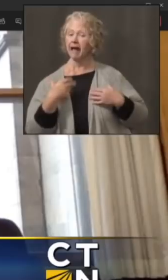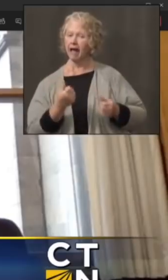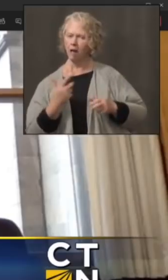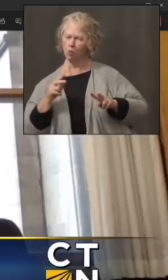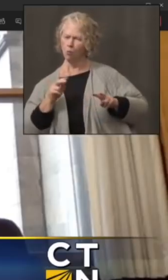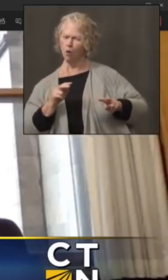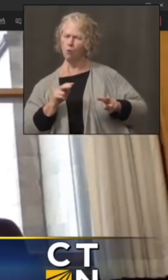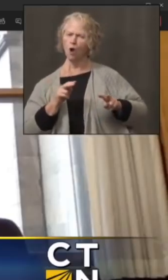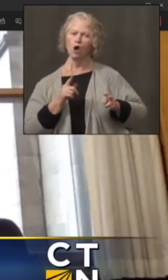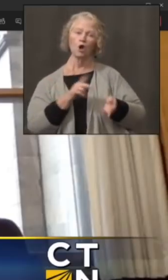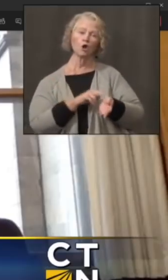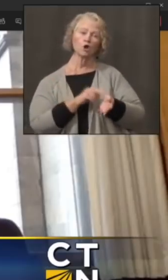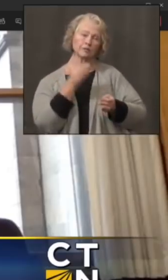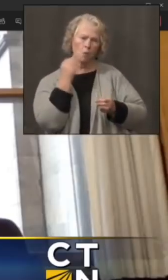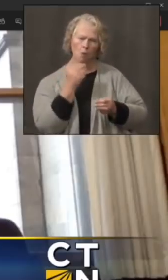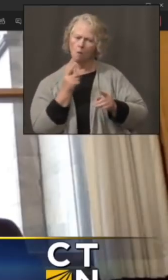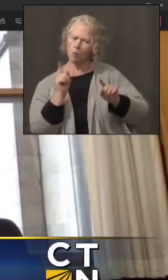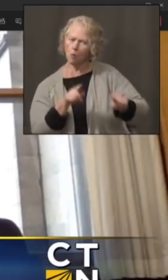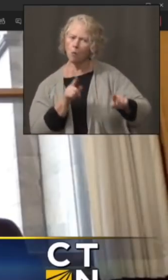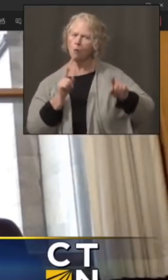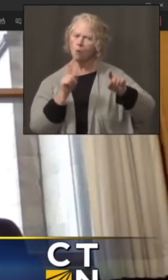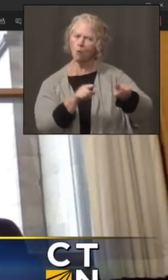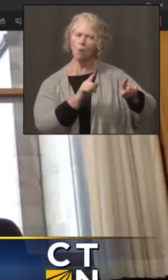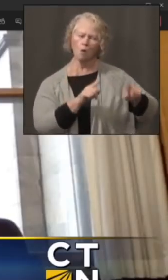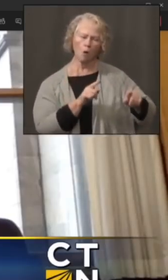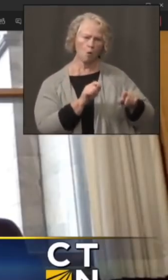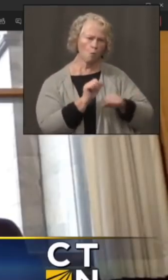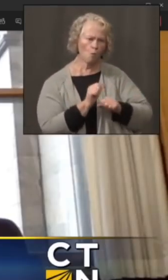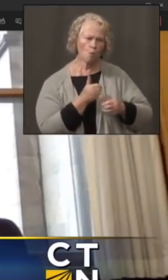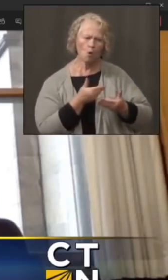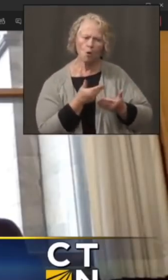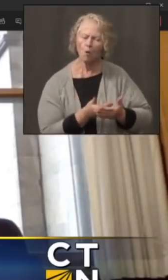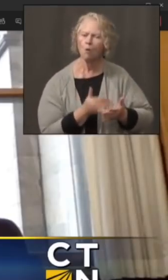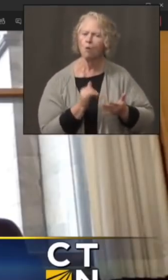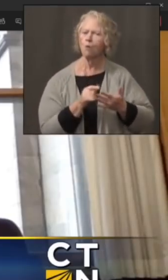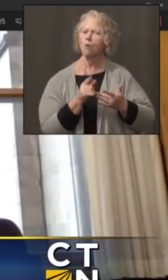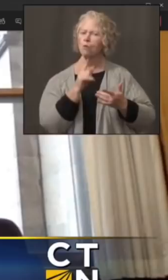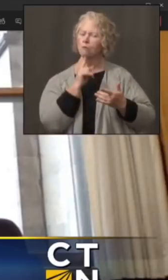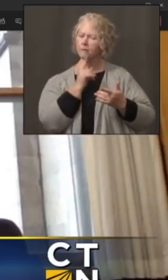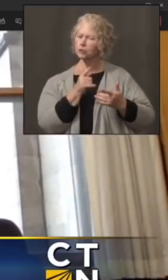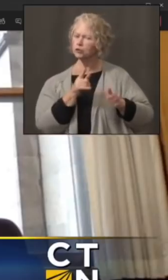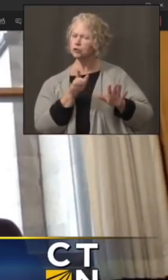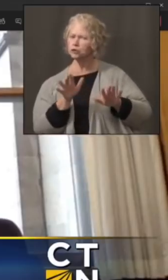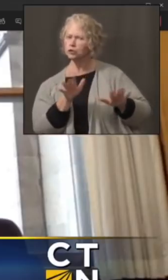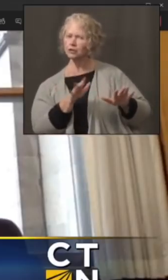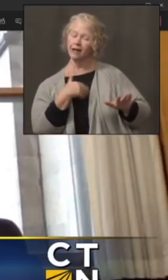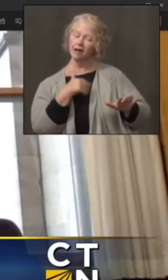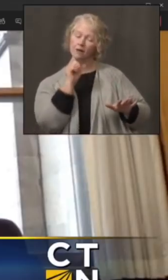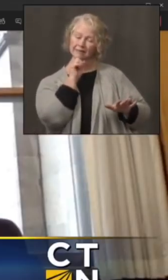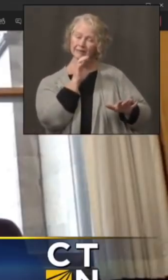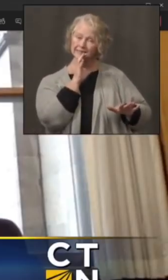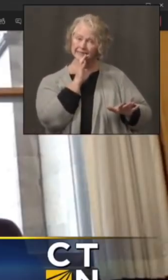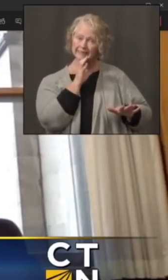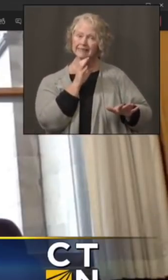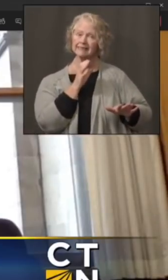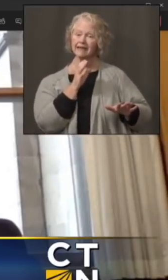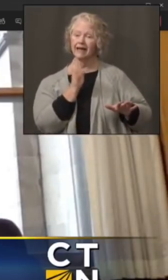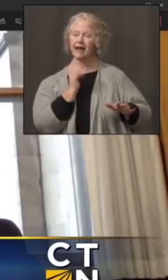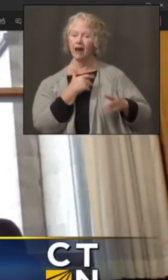site visits, continuing to work with them and working to make sure that our seniors in those homes are kept